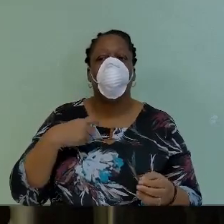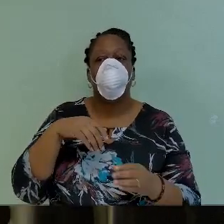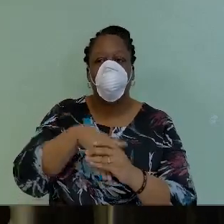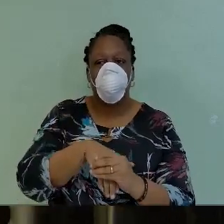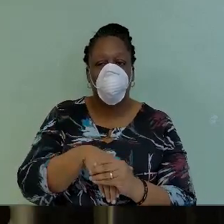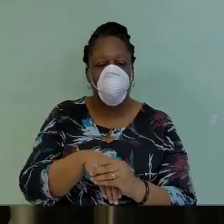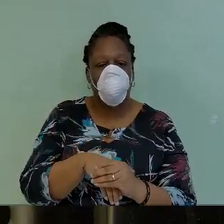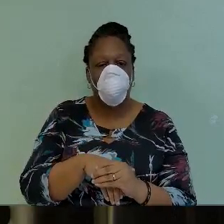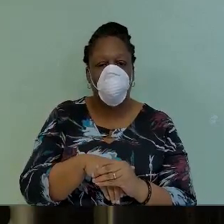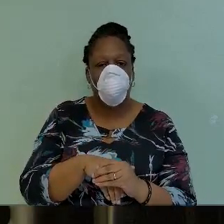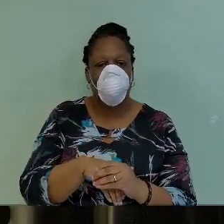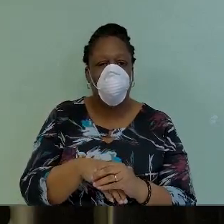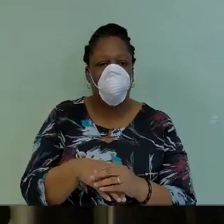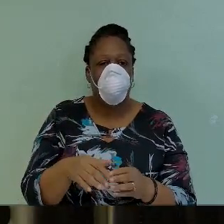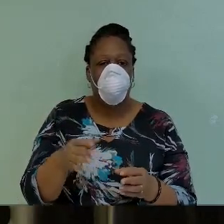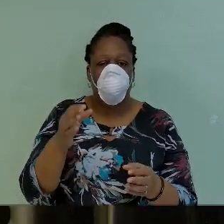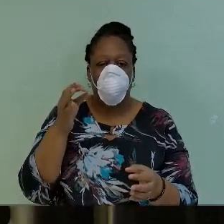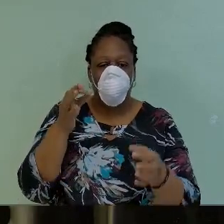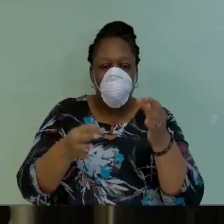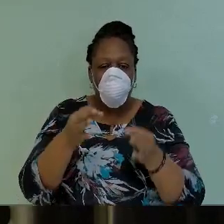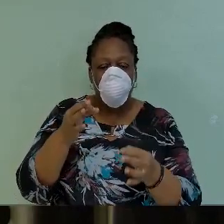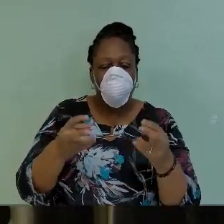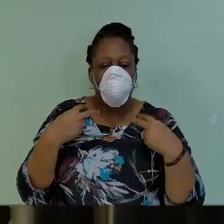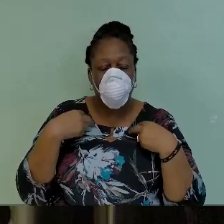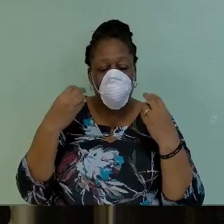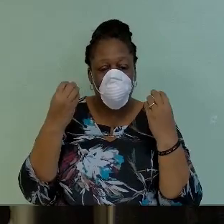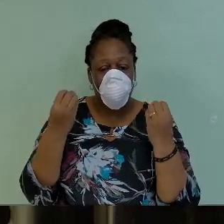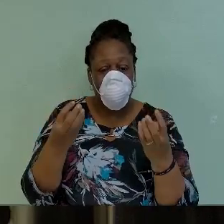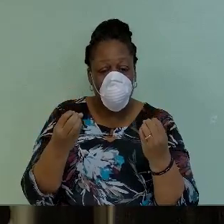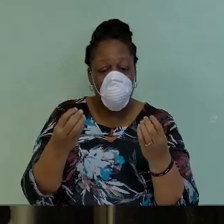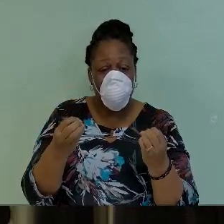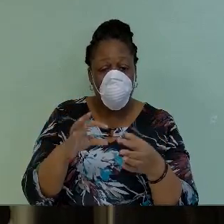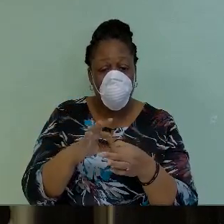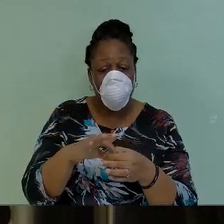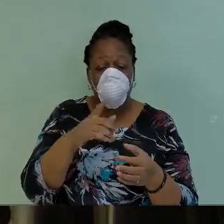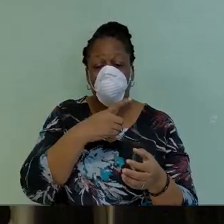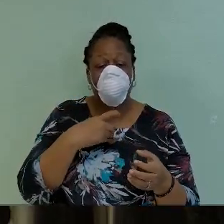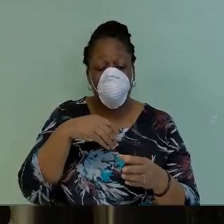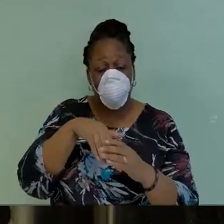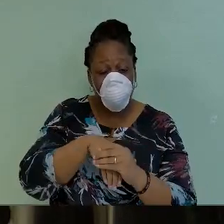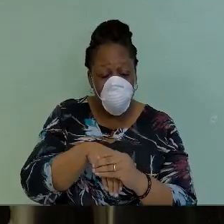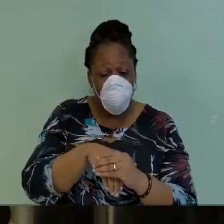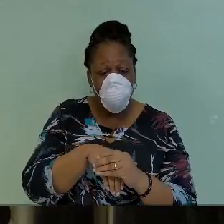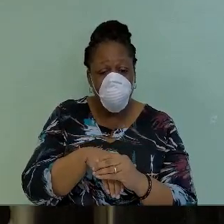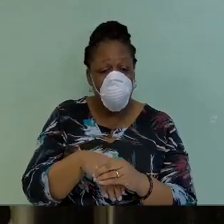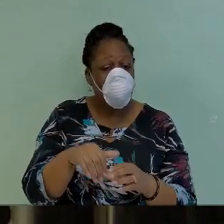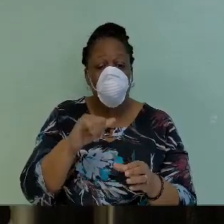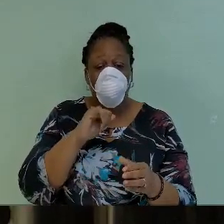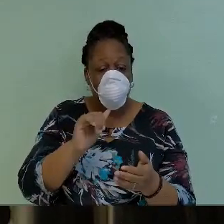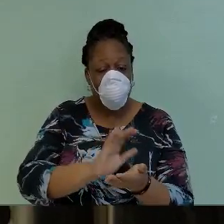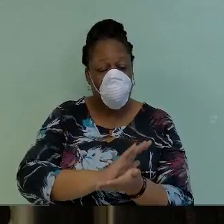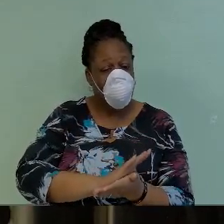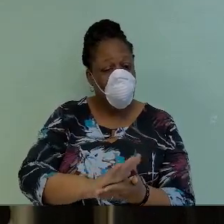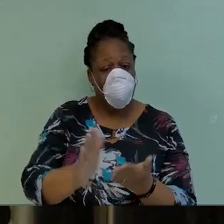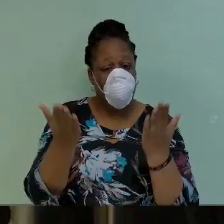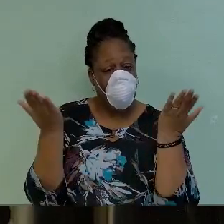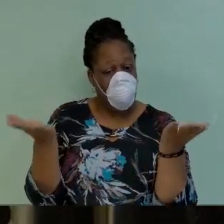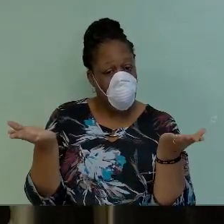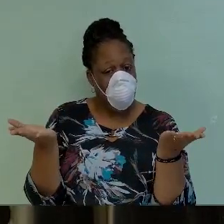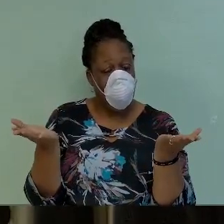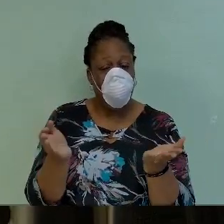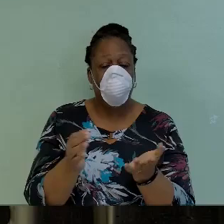just be cleaning your hands, but you're not really sanitizing. You would have to use a second dose to sanitize.